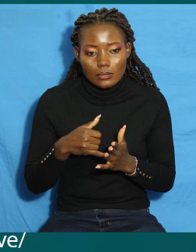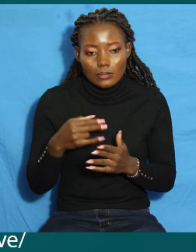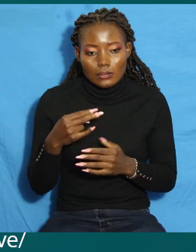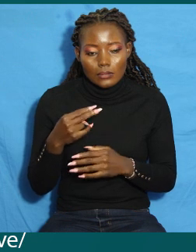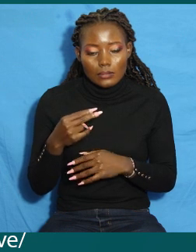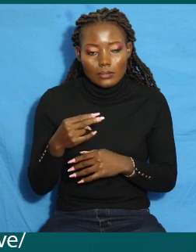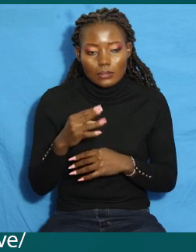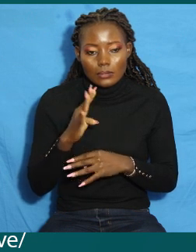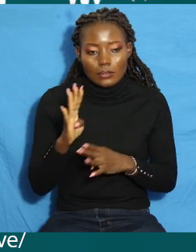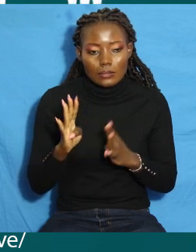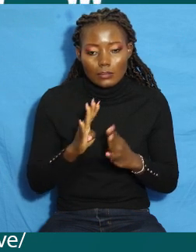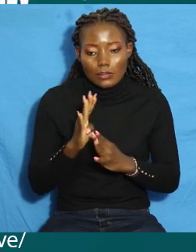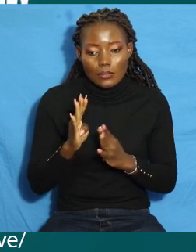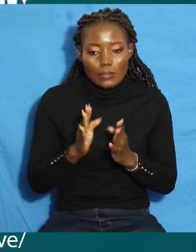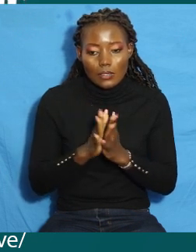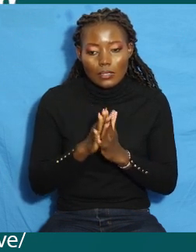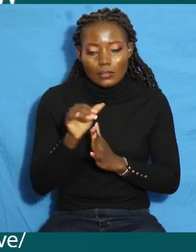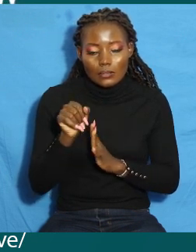subjective.